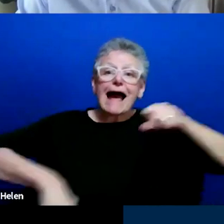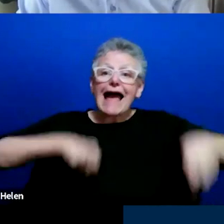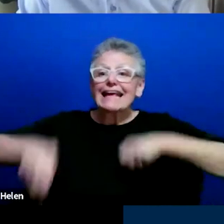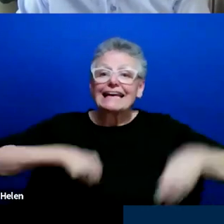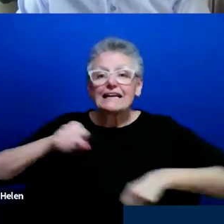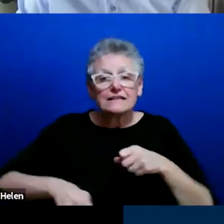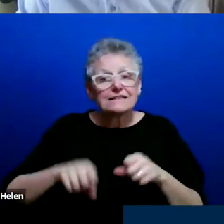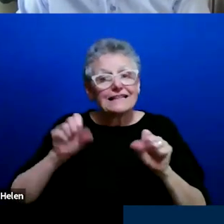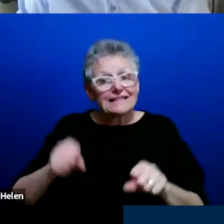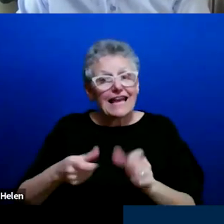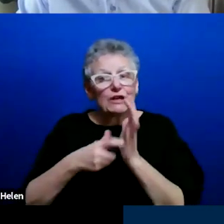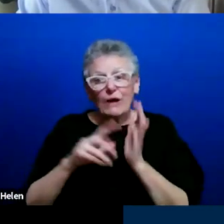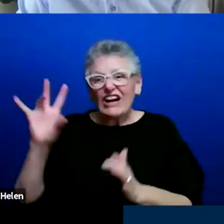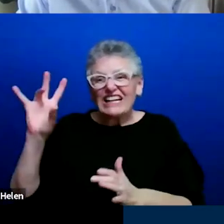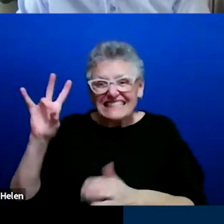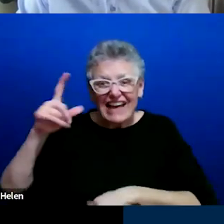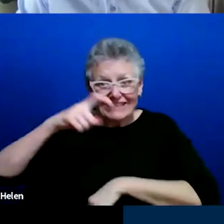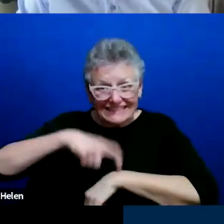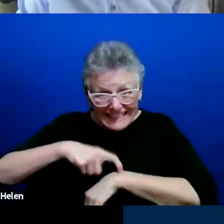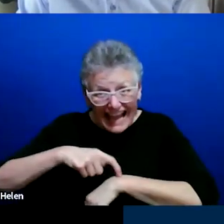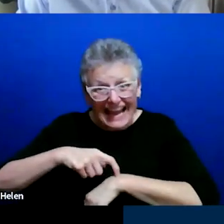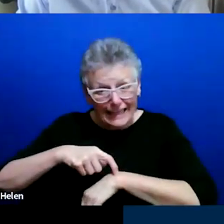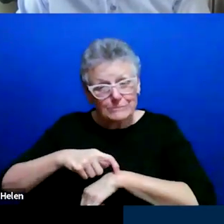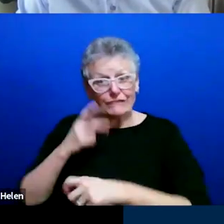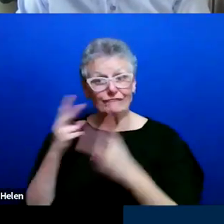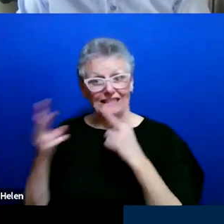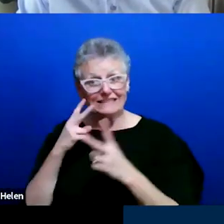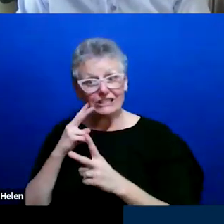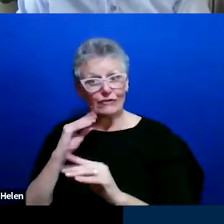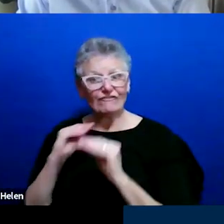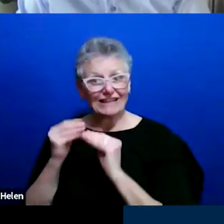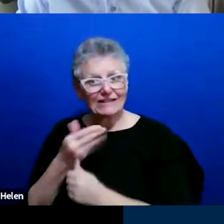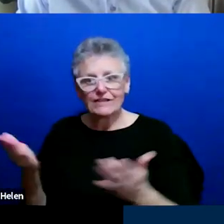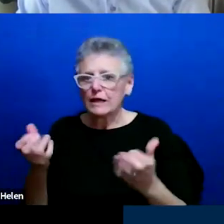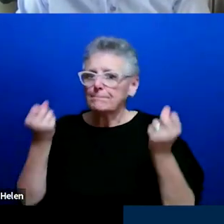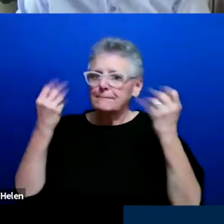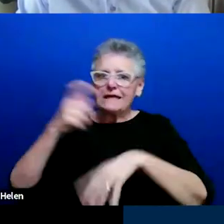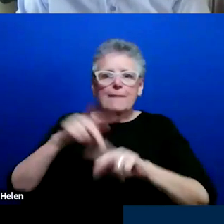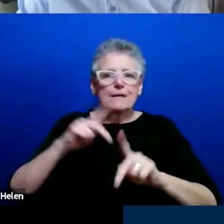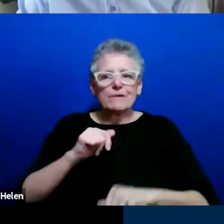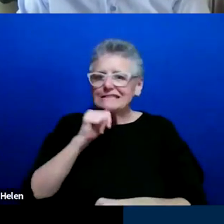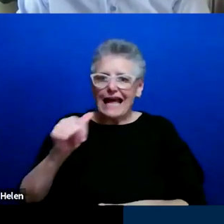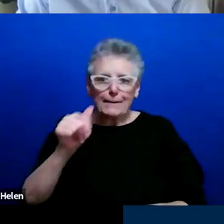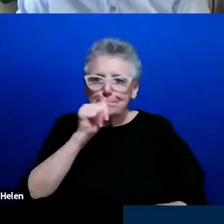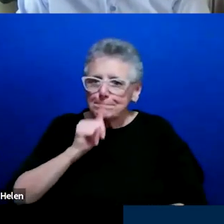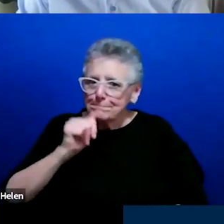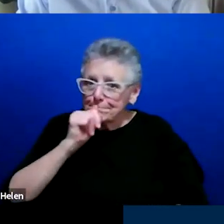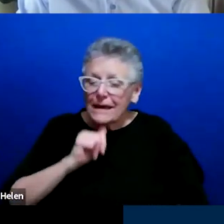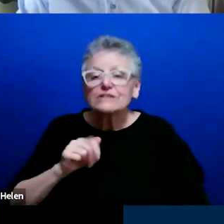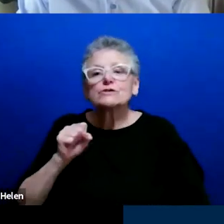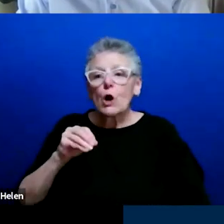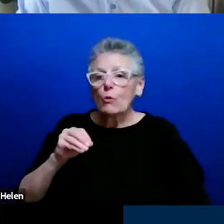many as 7 visits to get everything straightened out. And a lot of patients don't have that kind of patience. So I think that just bringing people